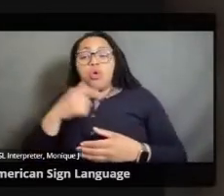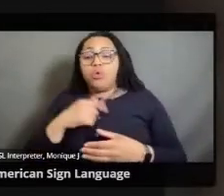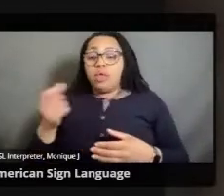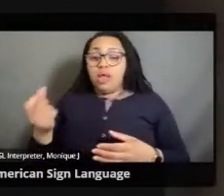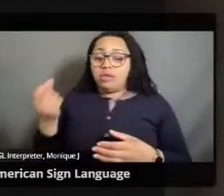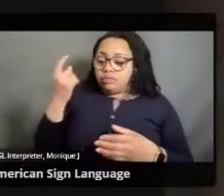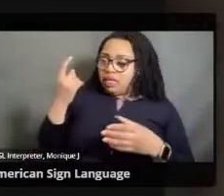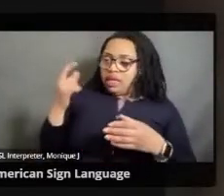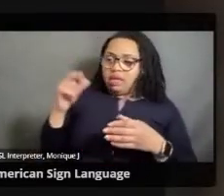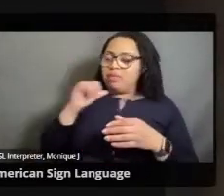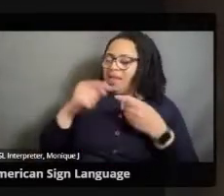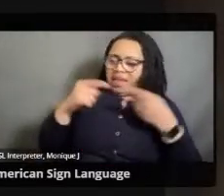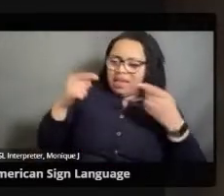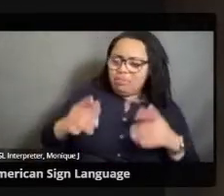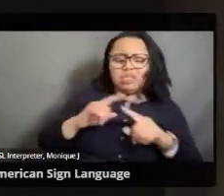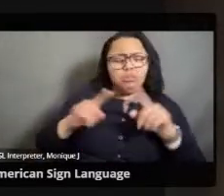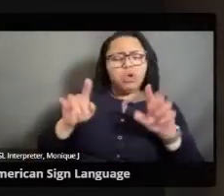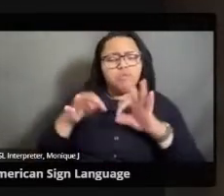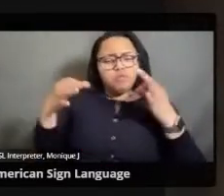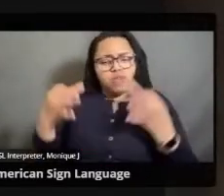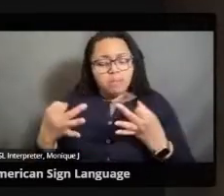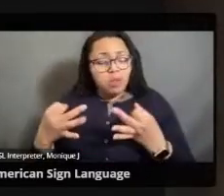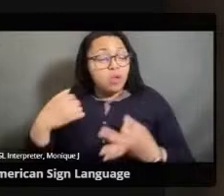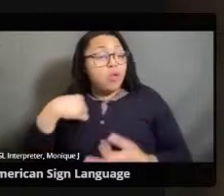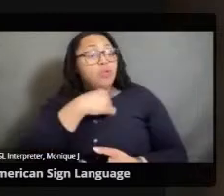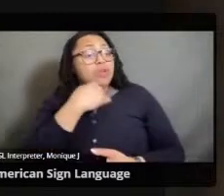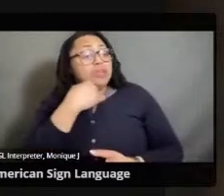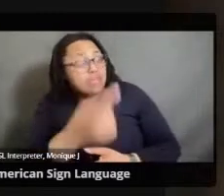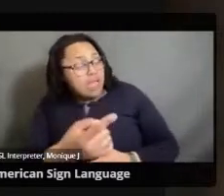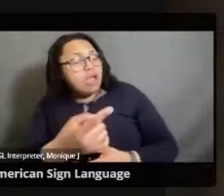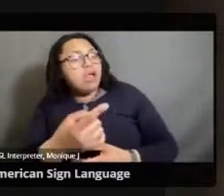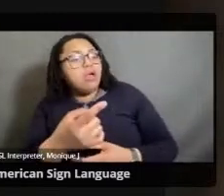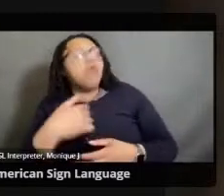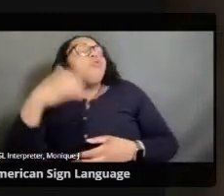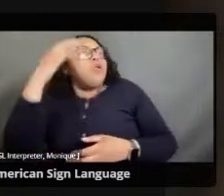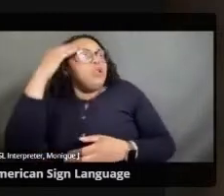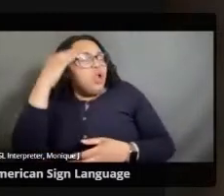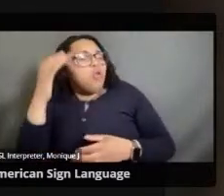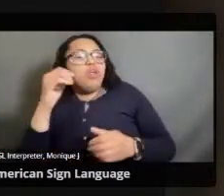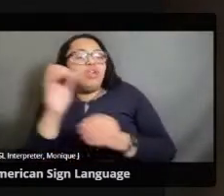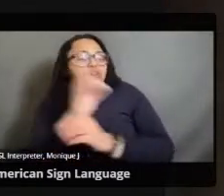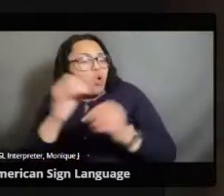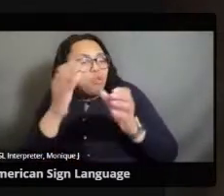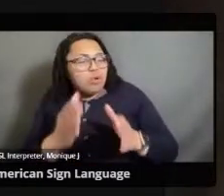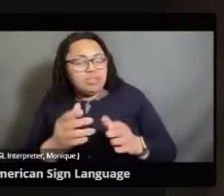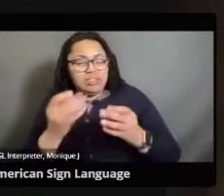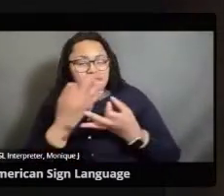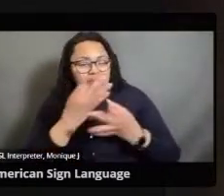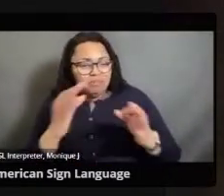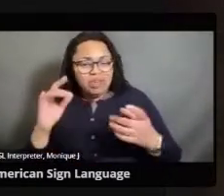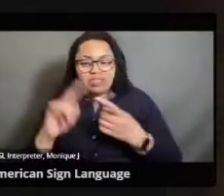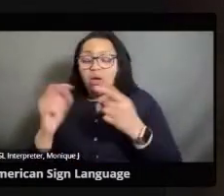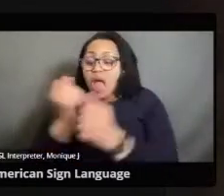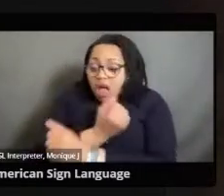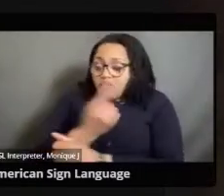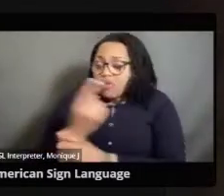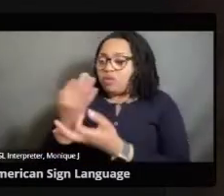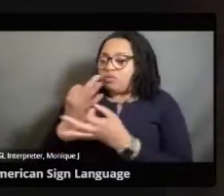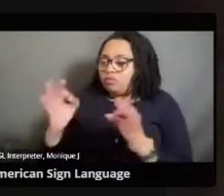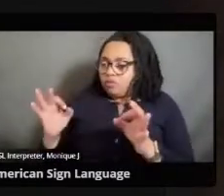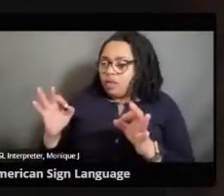we tell the system nobody's free till everybody's free. When we let ourselves be